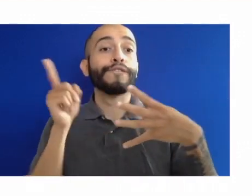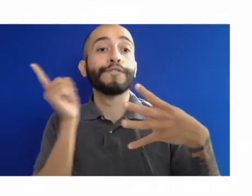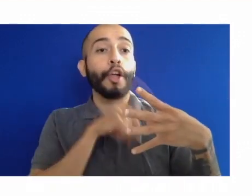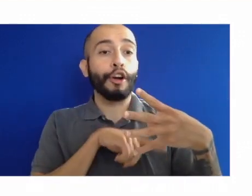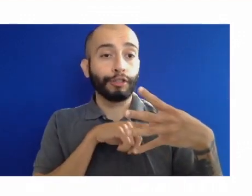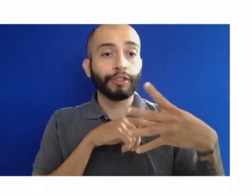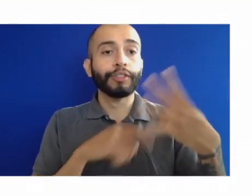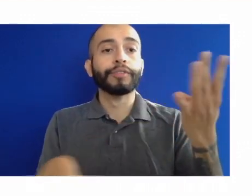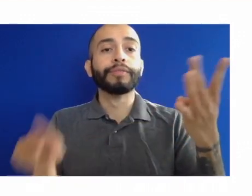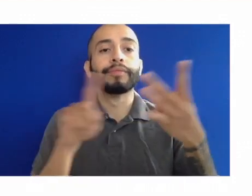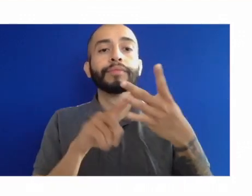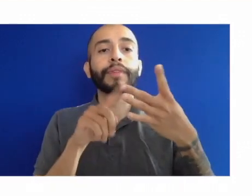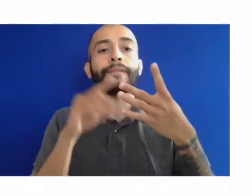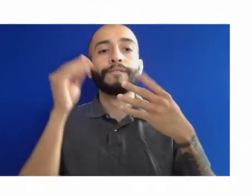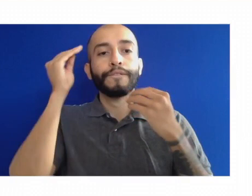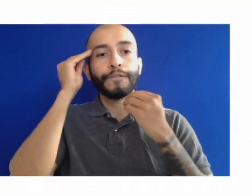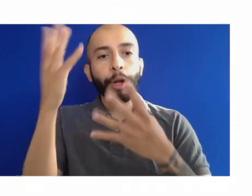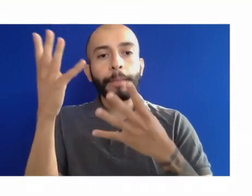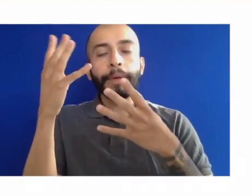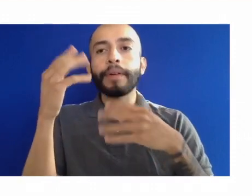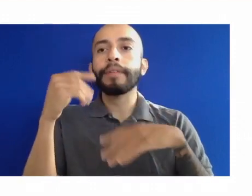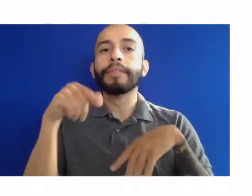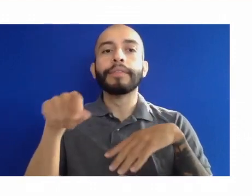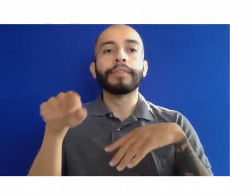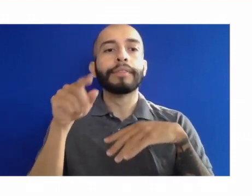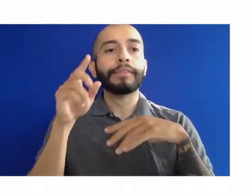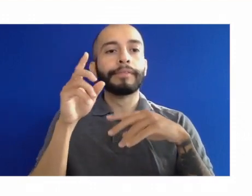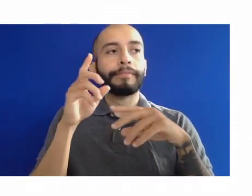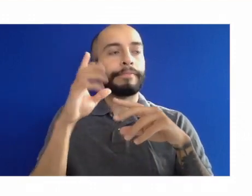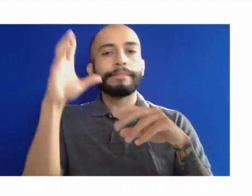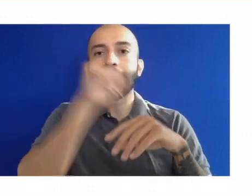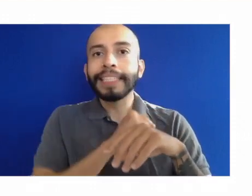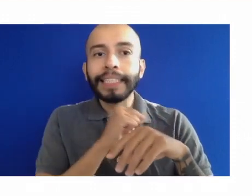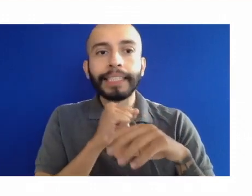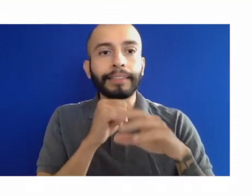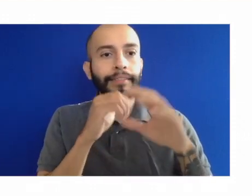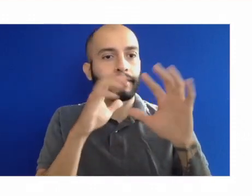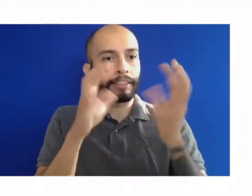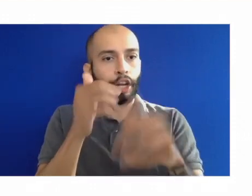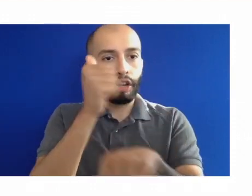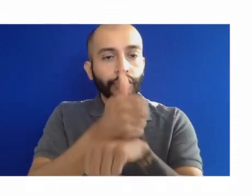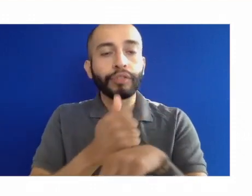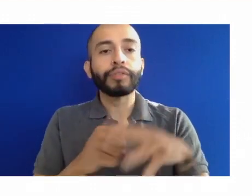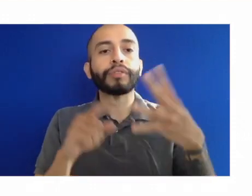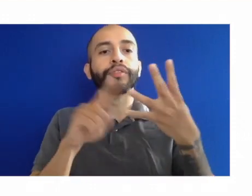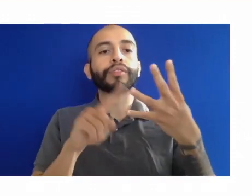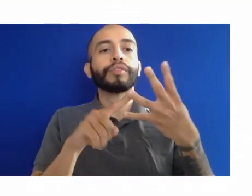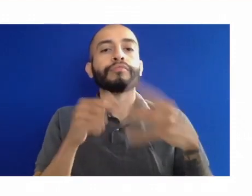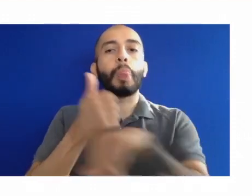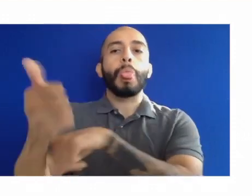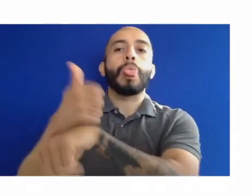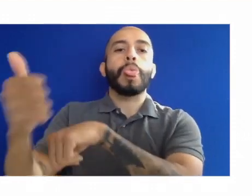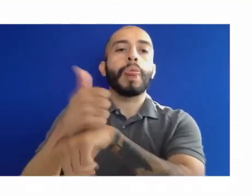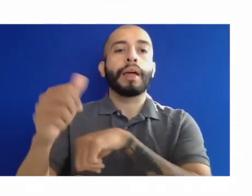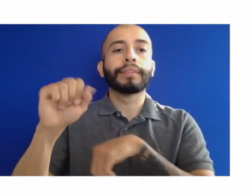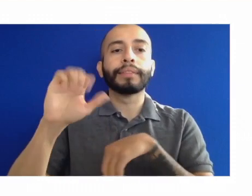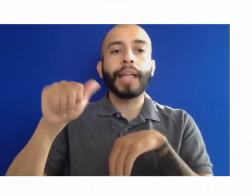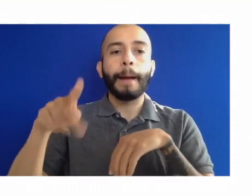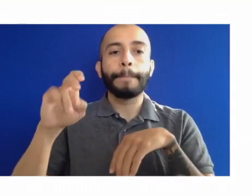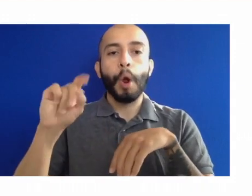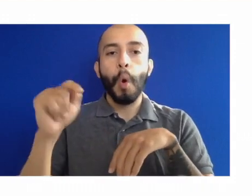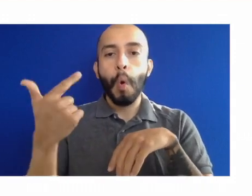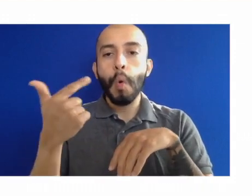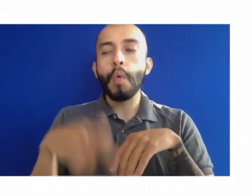measure. We have scapegoating, and we have conspiracies. Often those include, you know, an angle on profiteering. There can be a combination of these things.